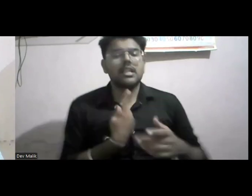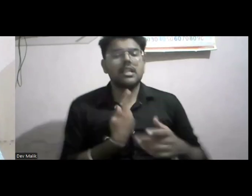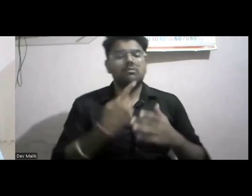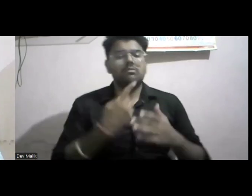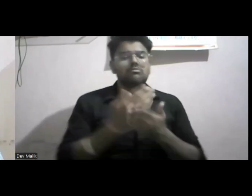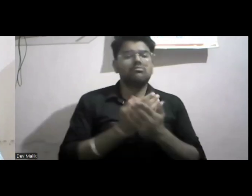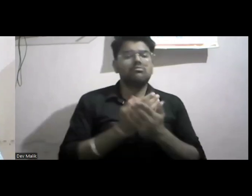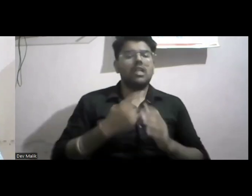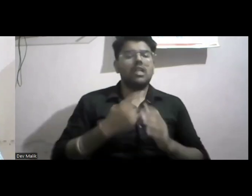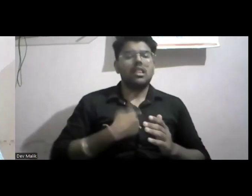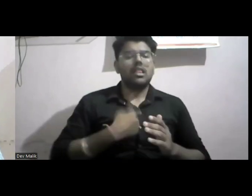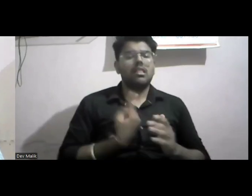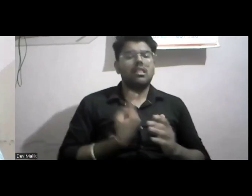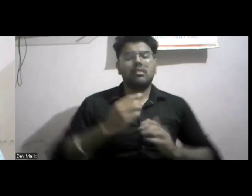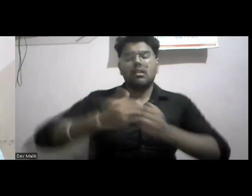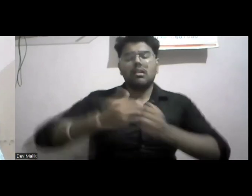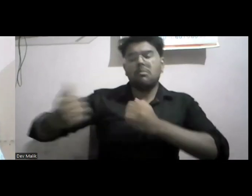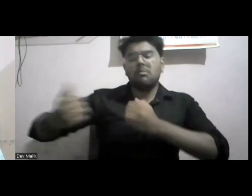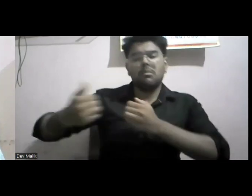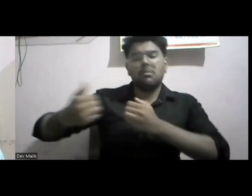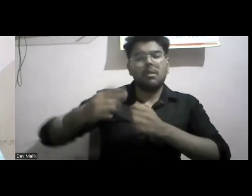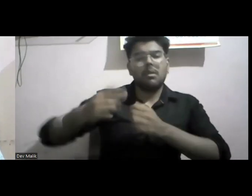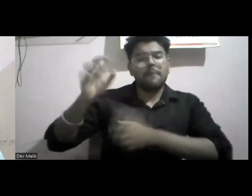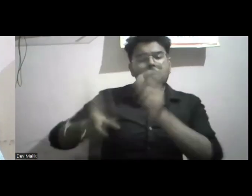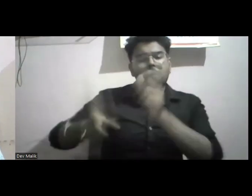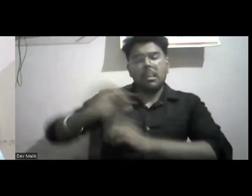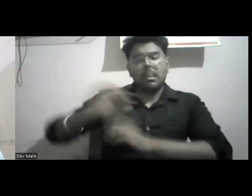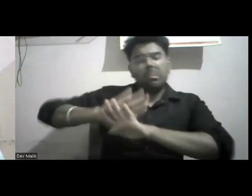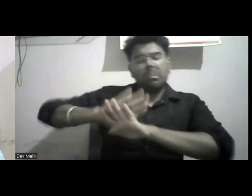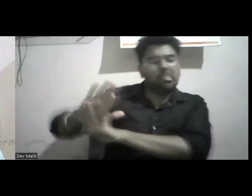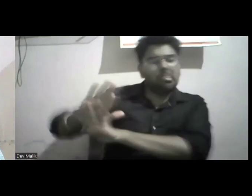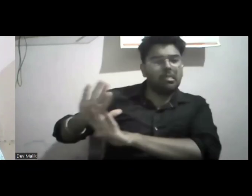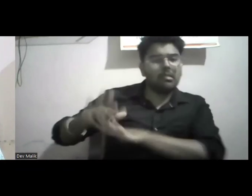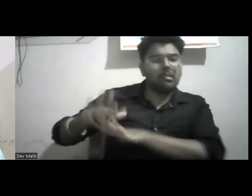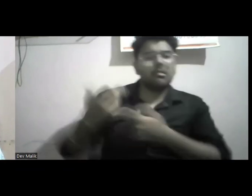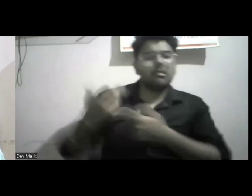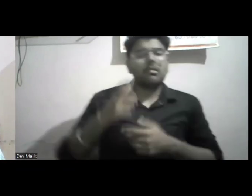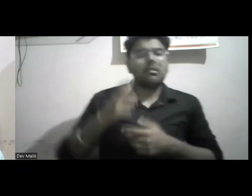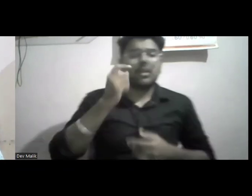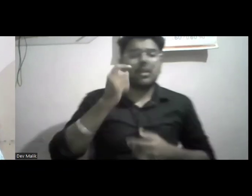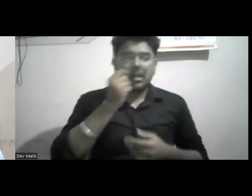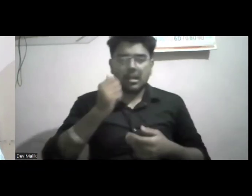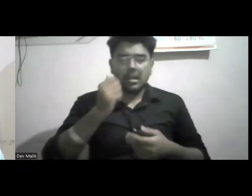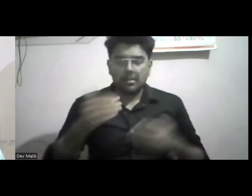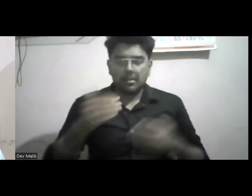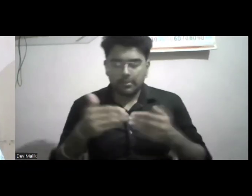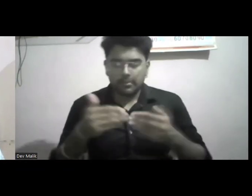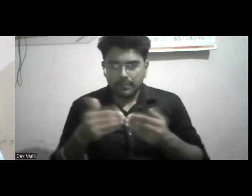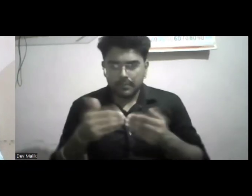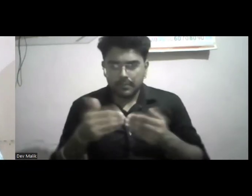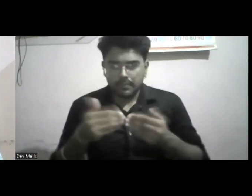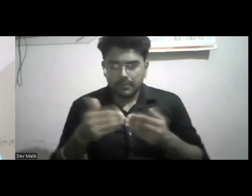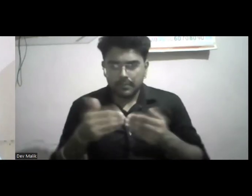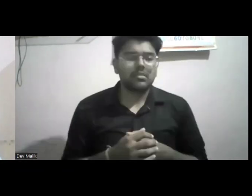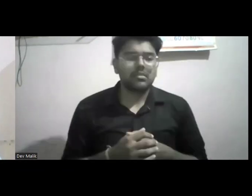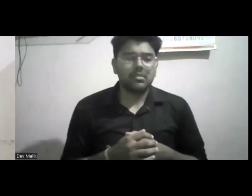and she goes to the extent of finding a guy. She accidentally meets a guy with amnesia, and she ends up,